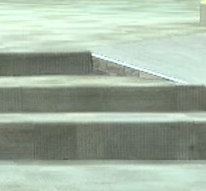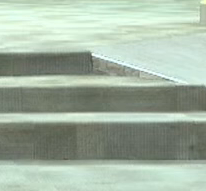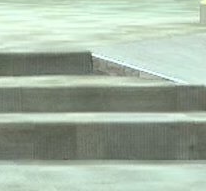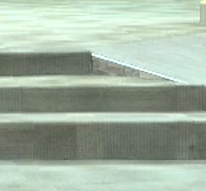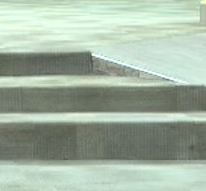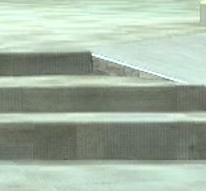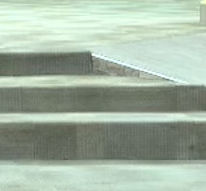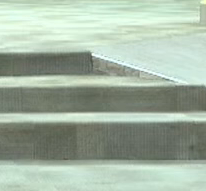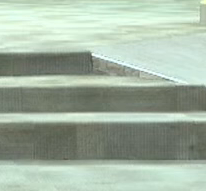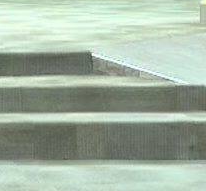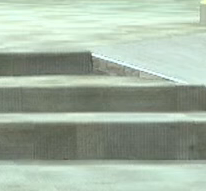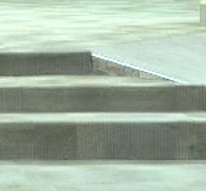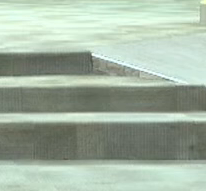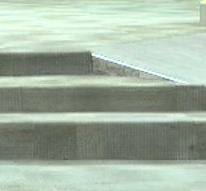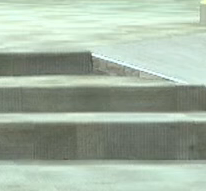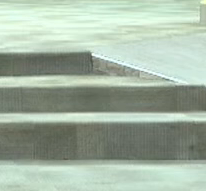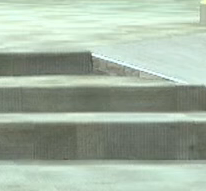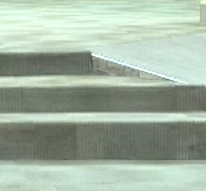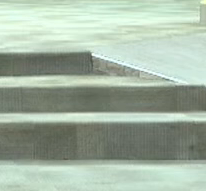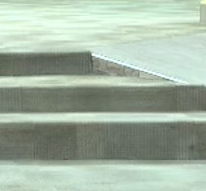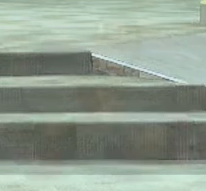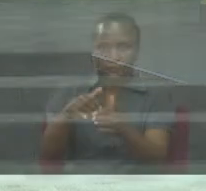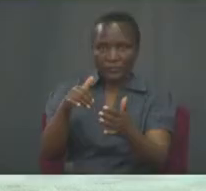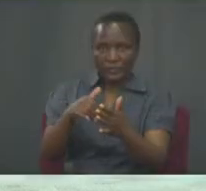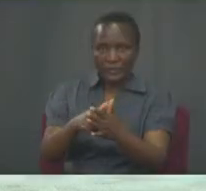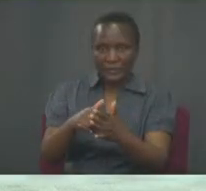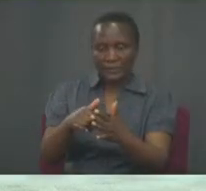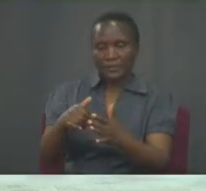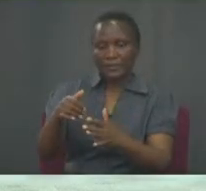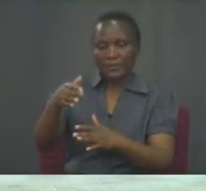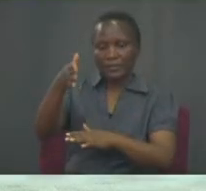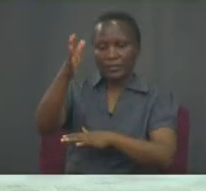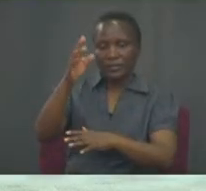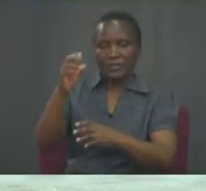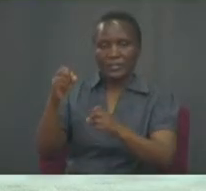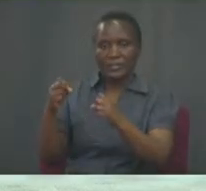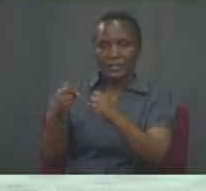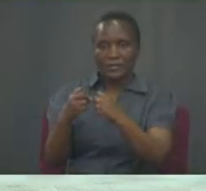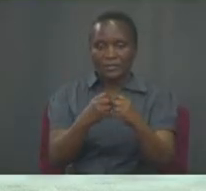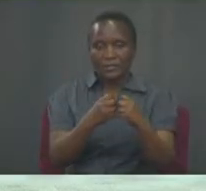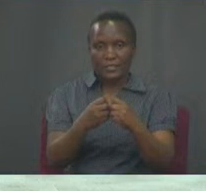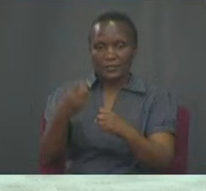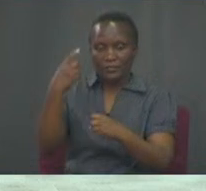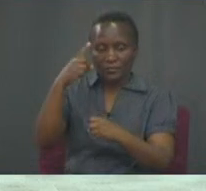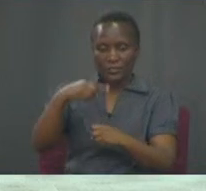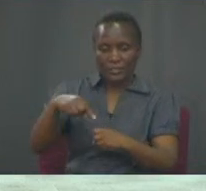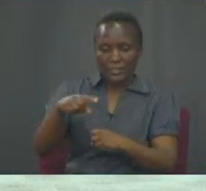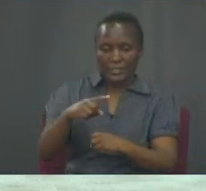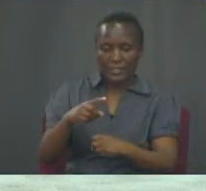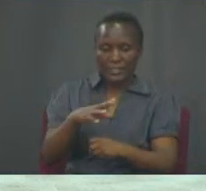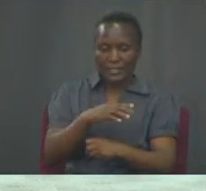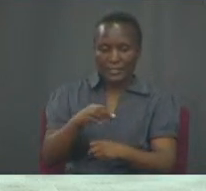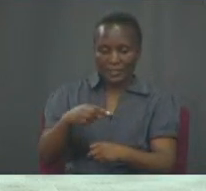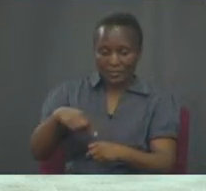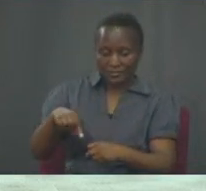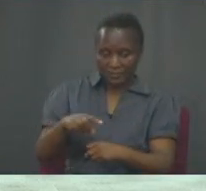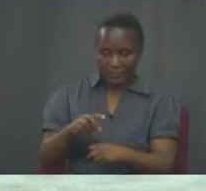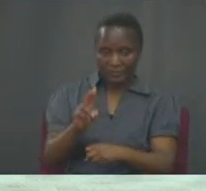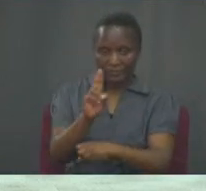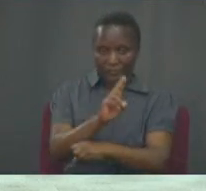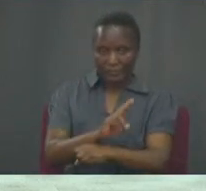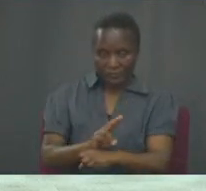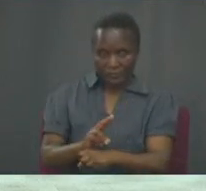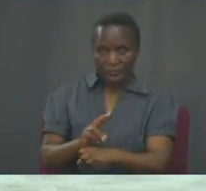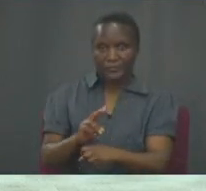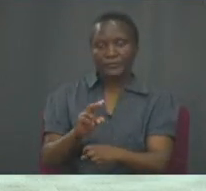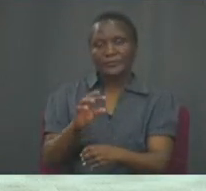Thank you, Pastor, for the reminder that God is fighting for us, and all we have to do is just take a step of faith. I'll now invite our choristers